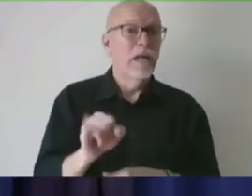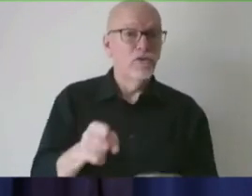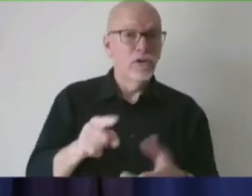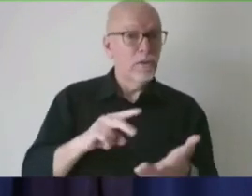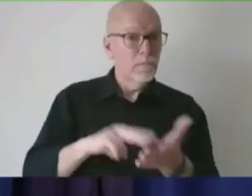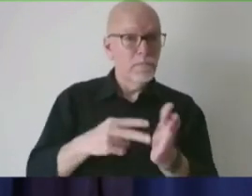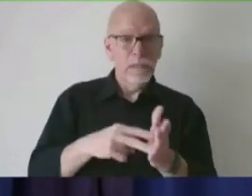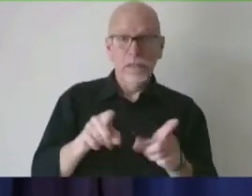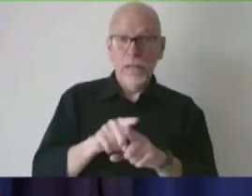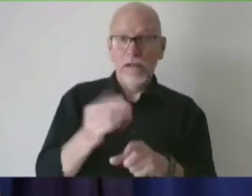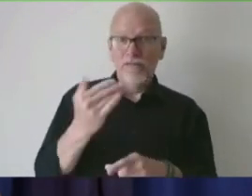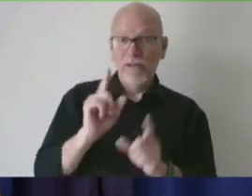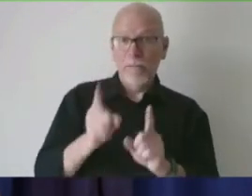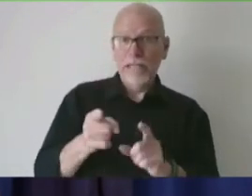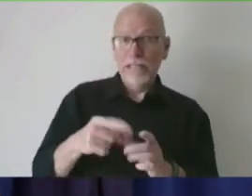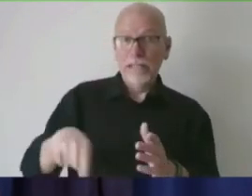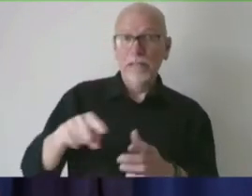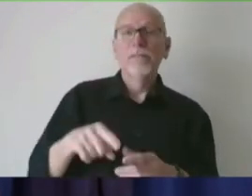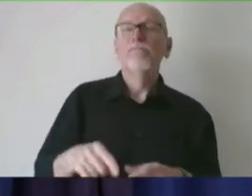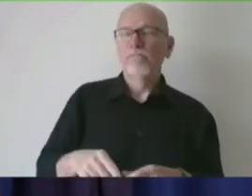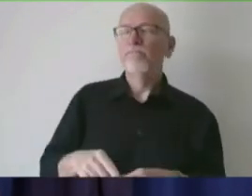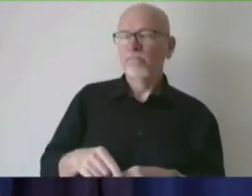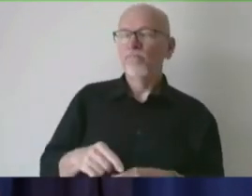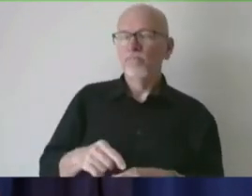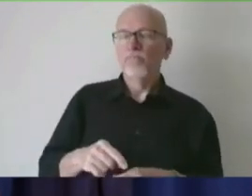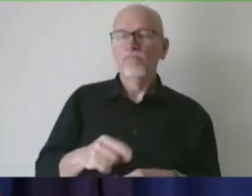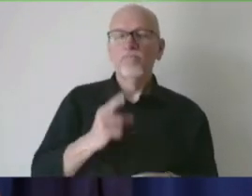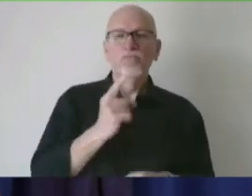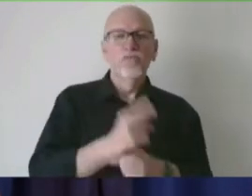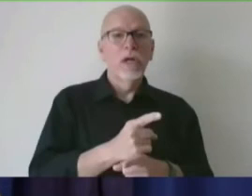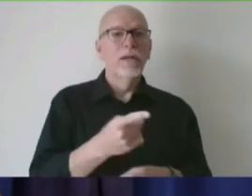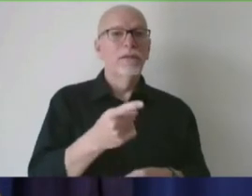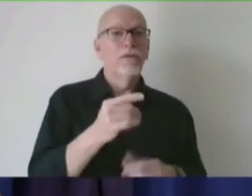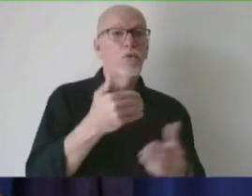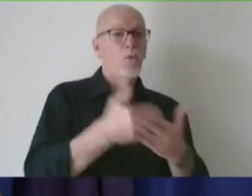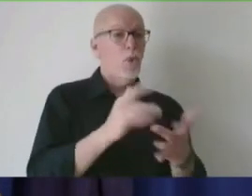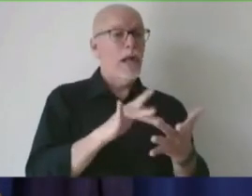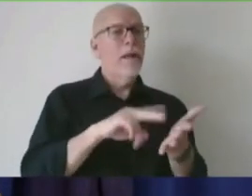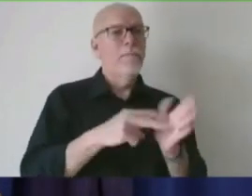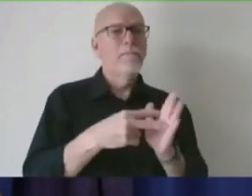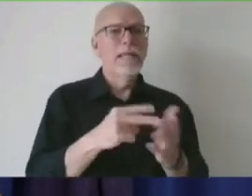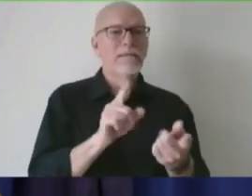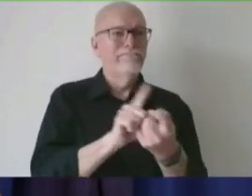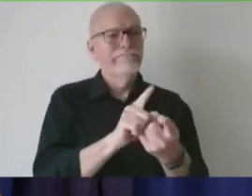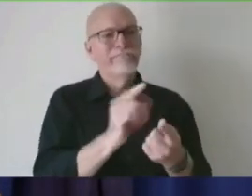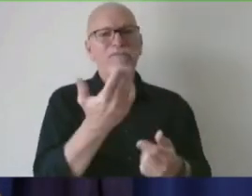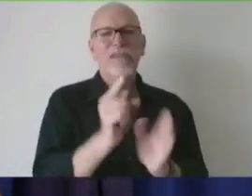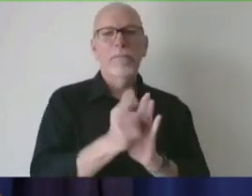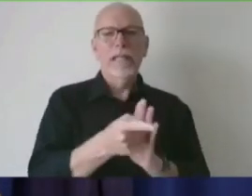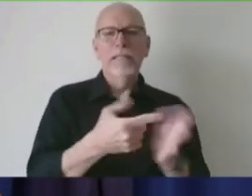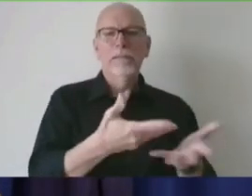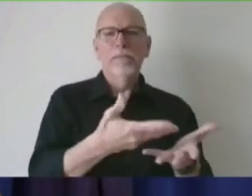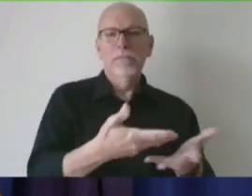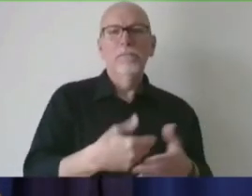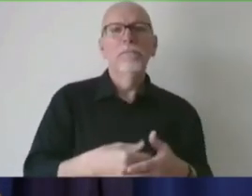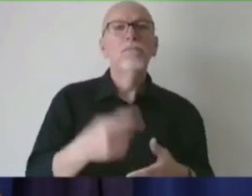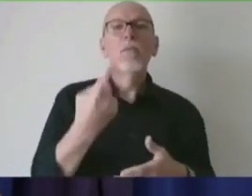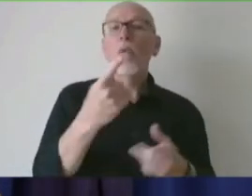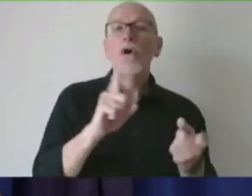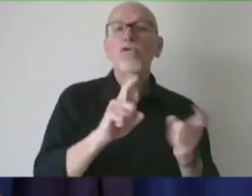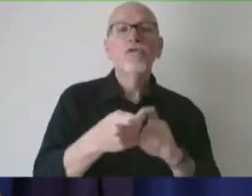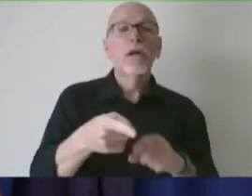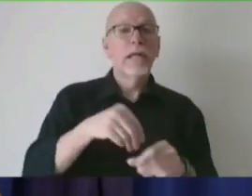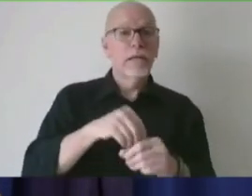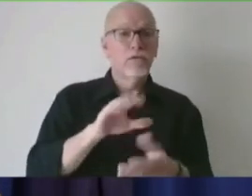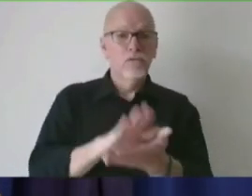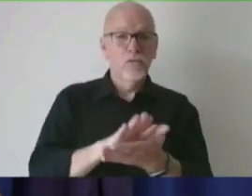apply? We've not changed the definition of a close contact. The only place that's really, we've been consistently a little changed is in schools